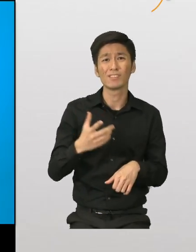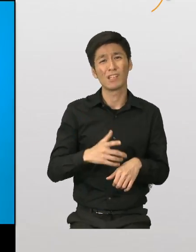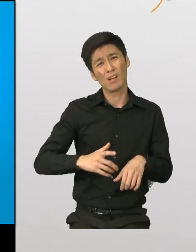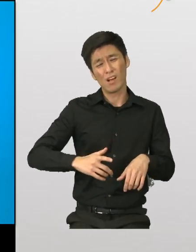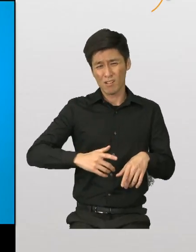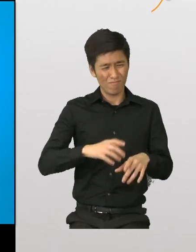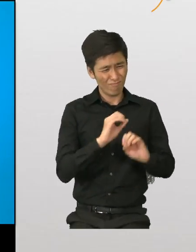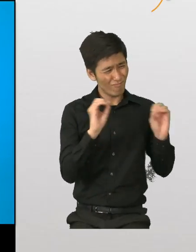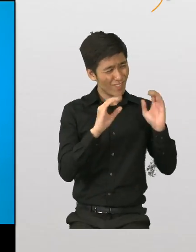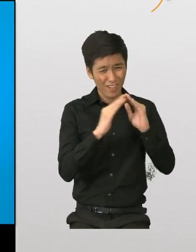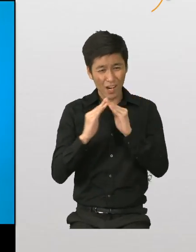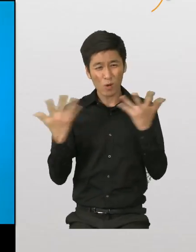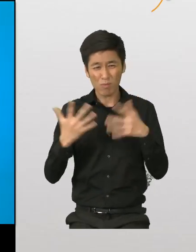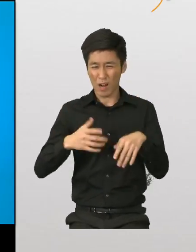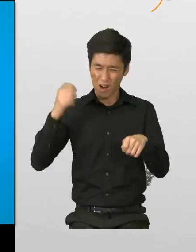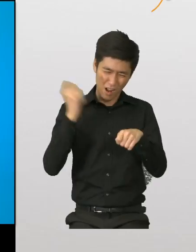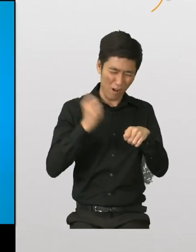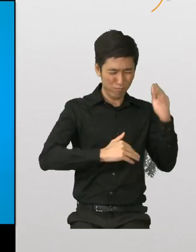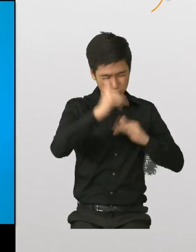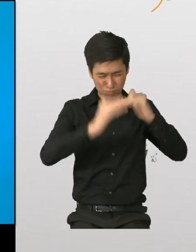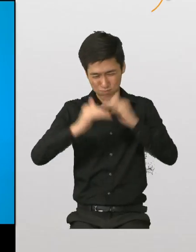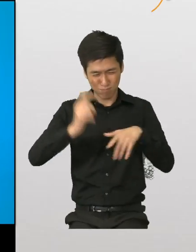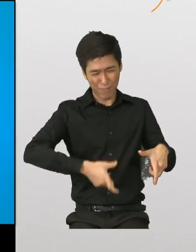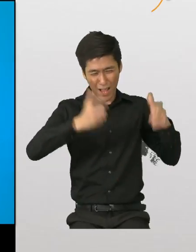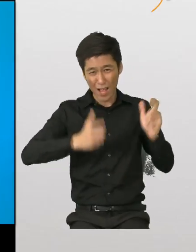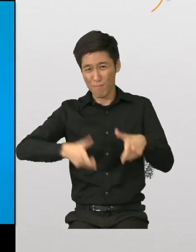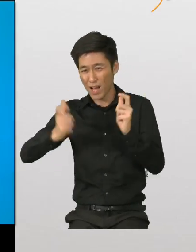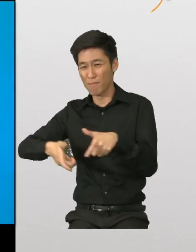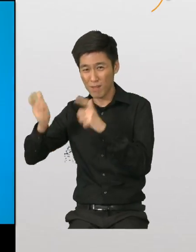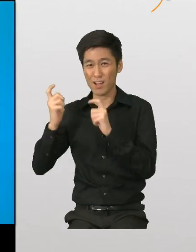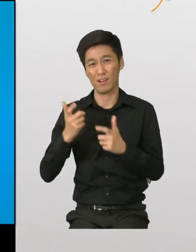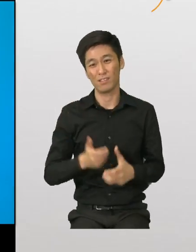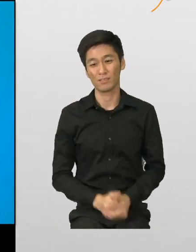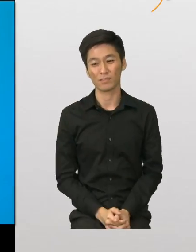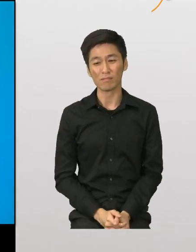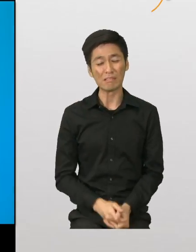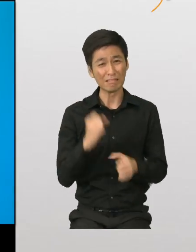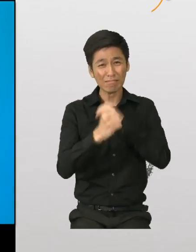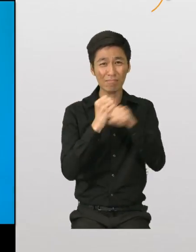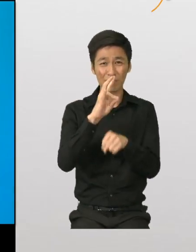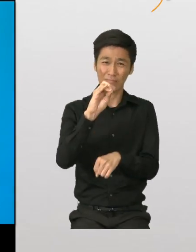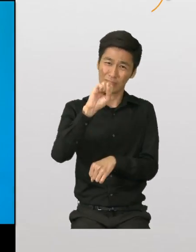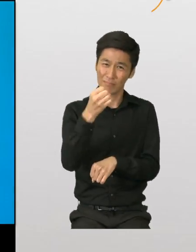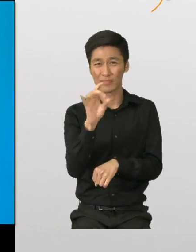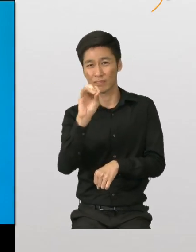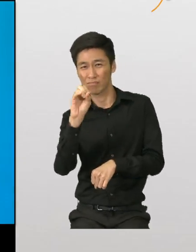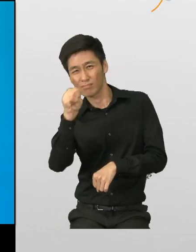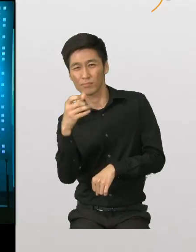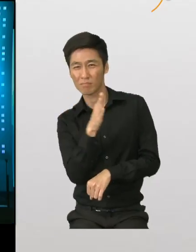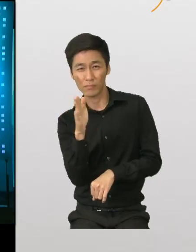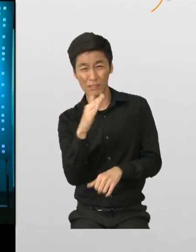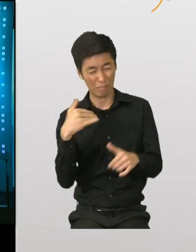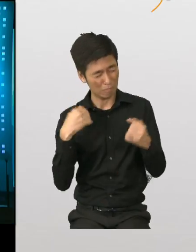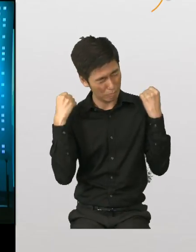rush, and several older estates were built within short periods, especially in the 70s and 80s. Marine Parade,